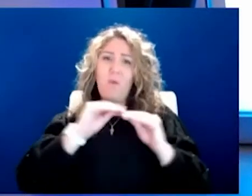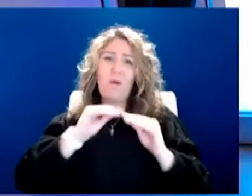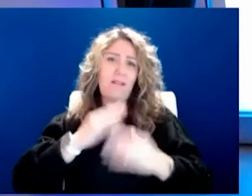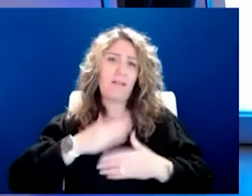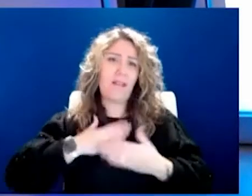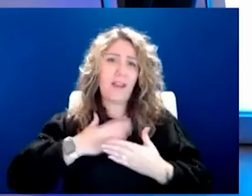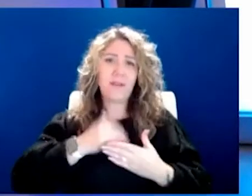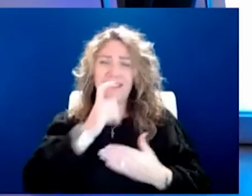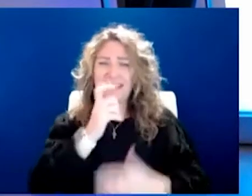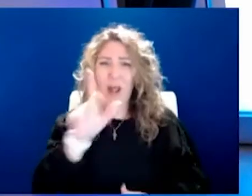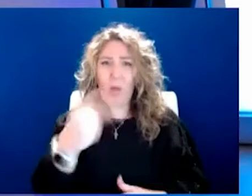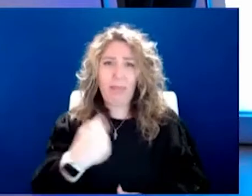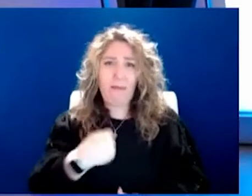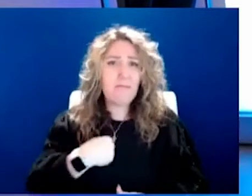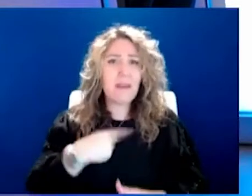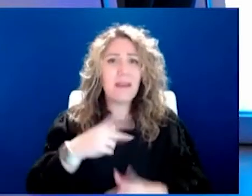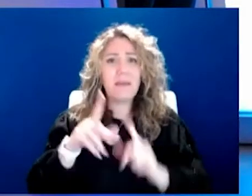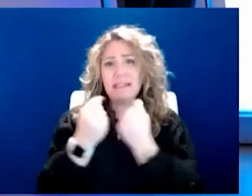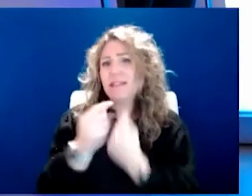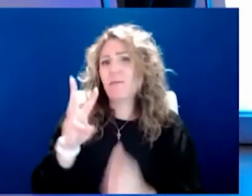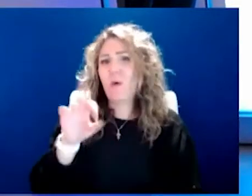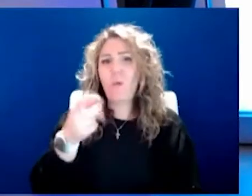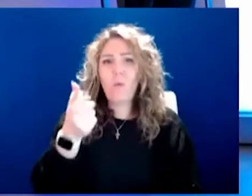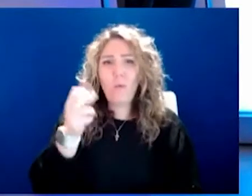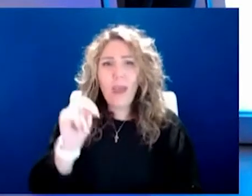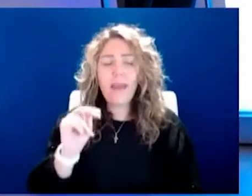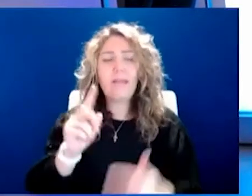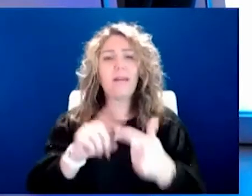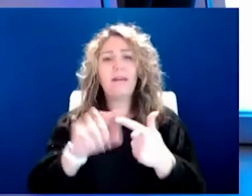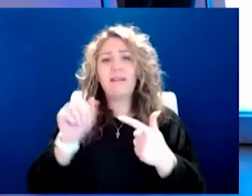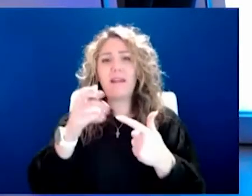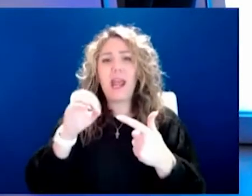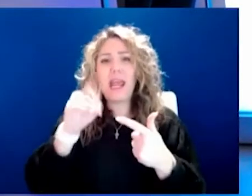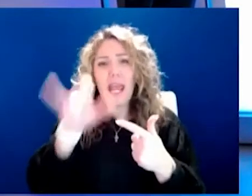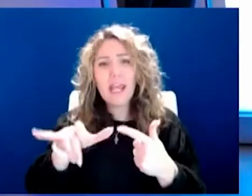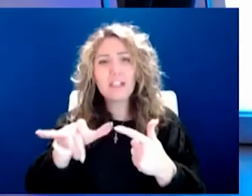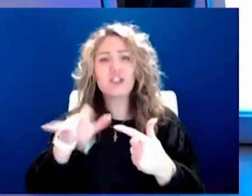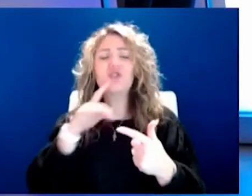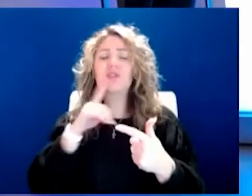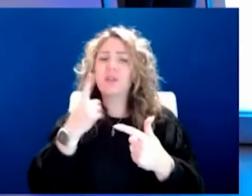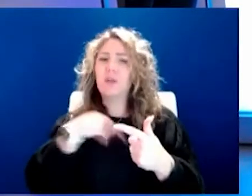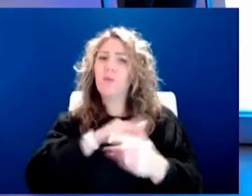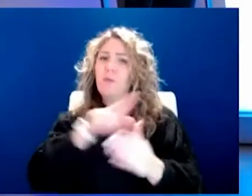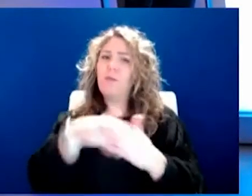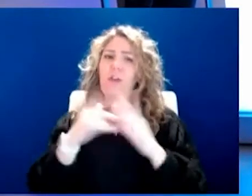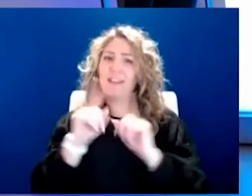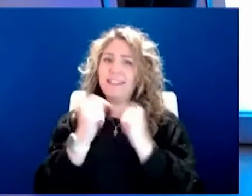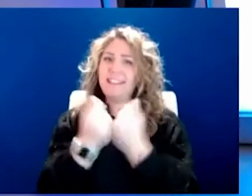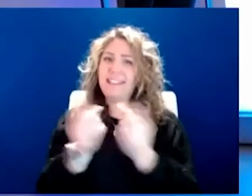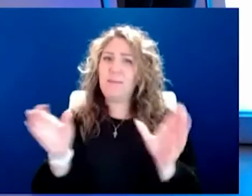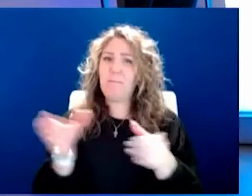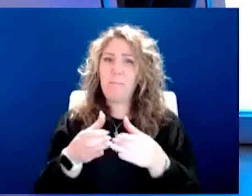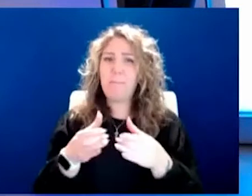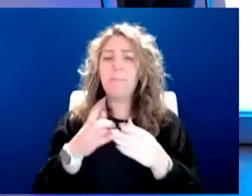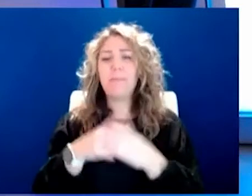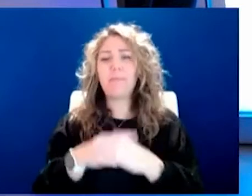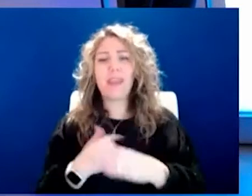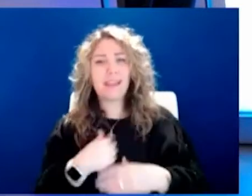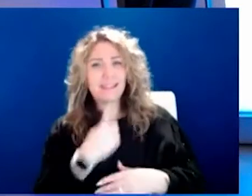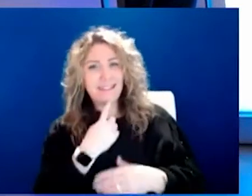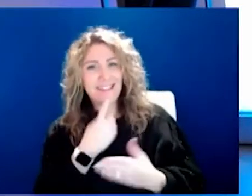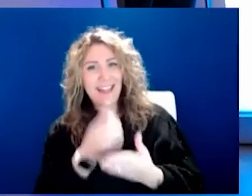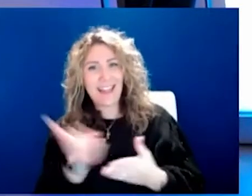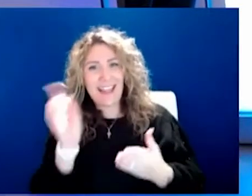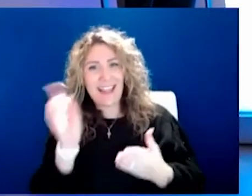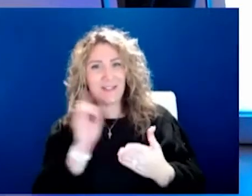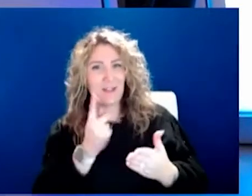My team, Waylon and Ashley downstairs, we are a team, definitely. Well, and I said this last week when you and Dr.